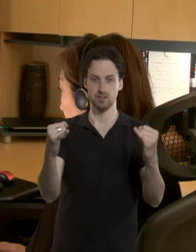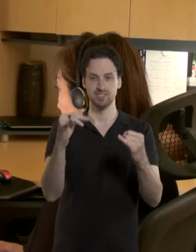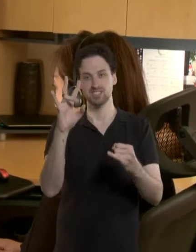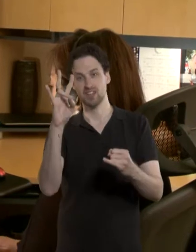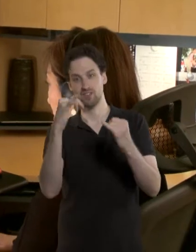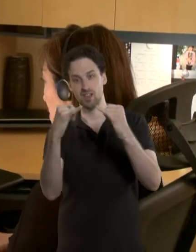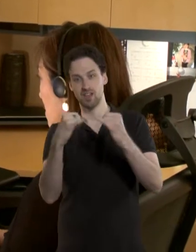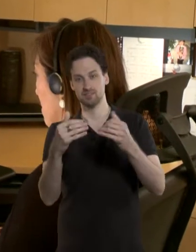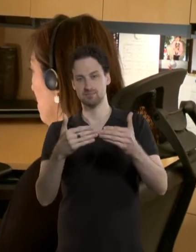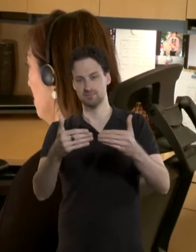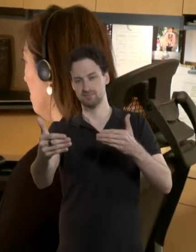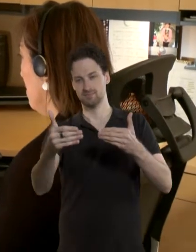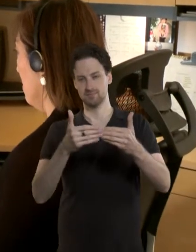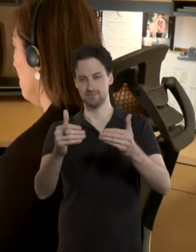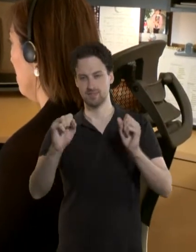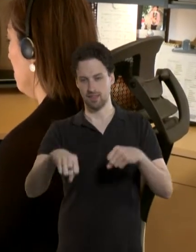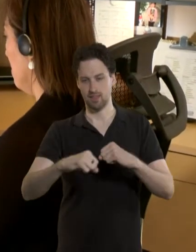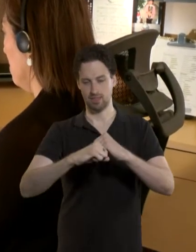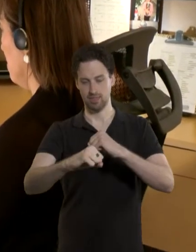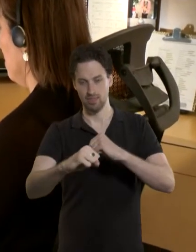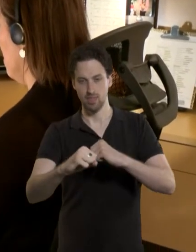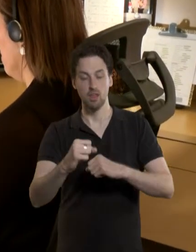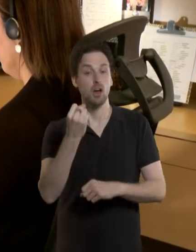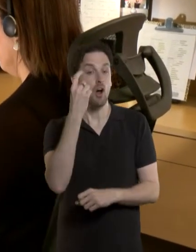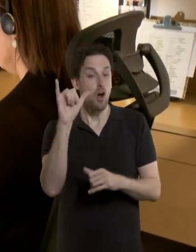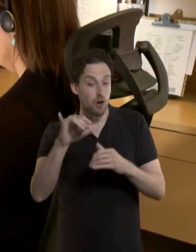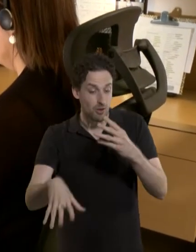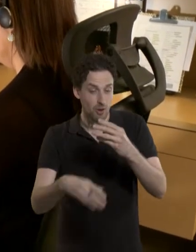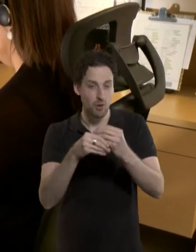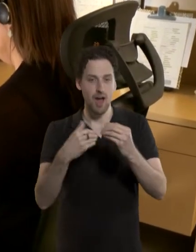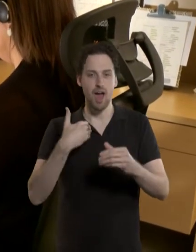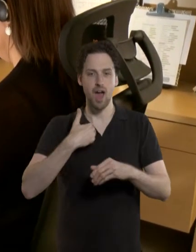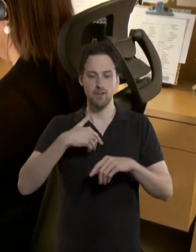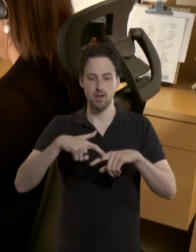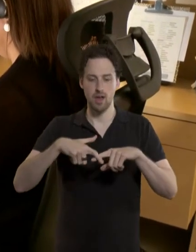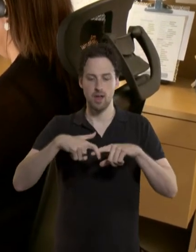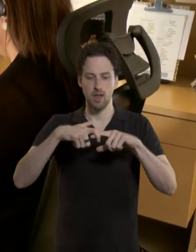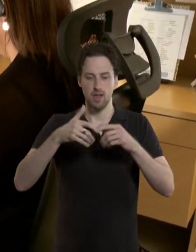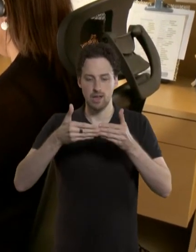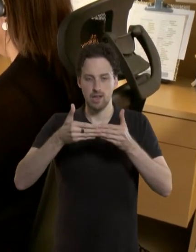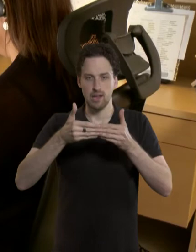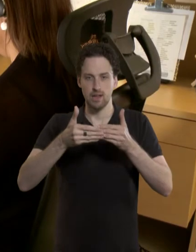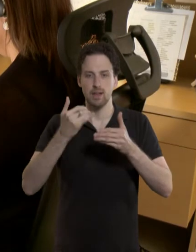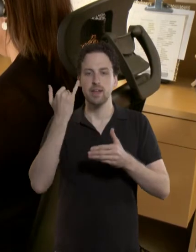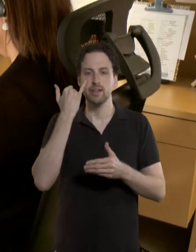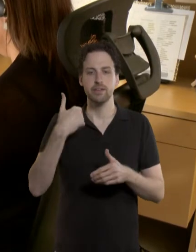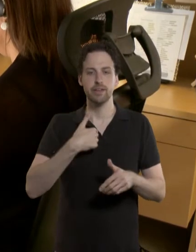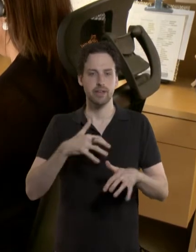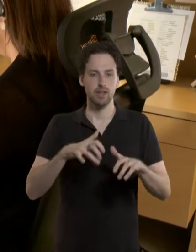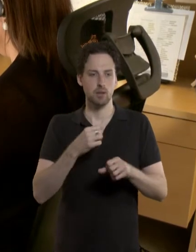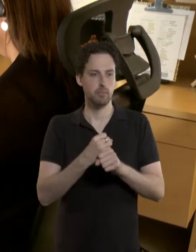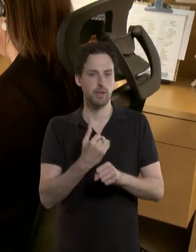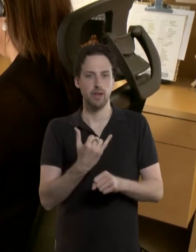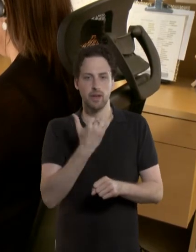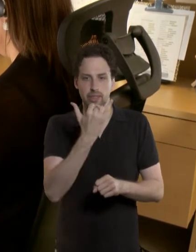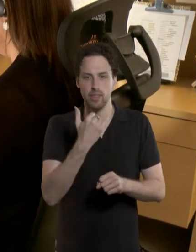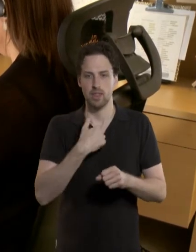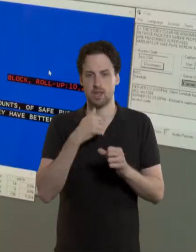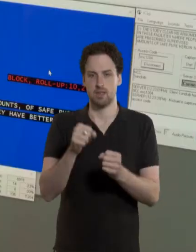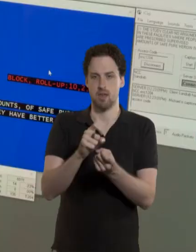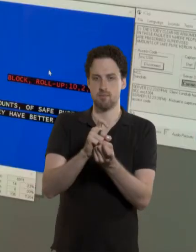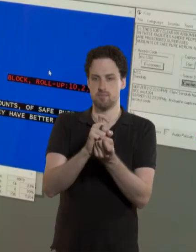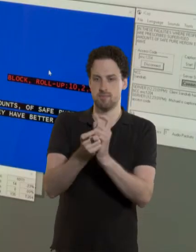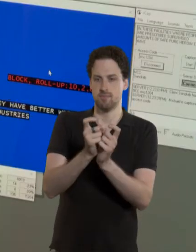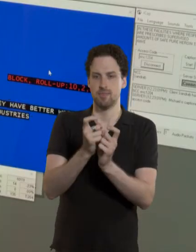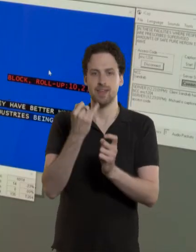much as 6 or 7 lines. We have what we call buffer times, so that does contribute to the lag. There's probably